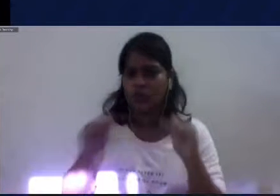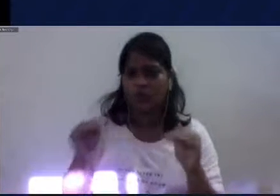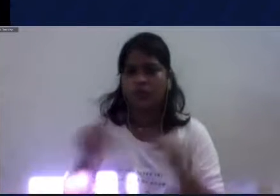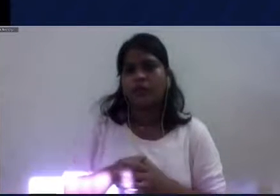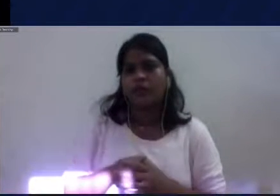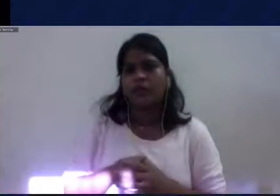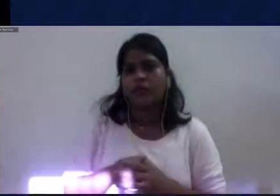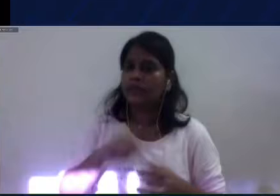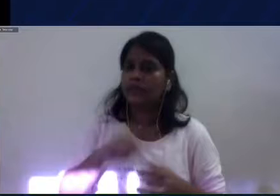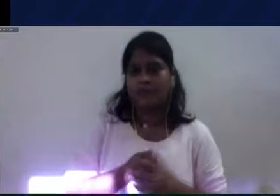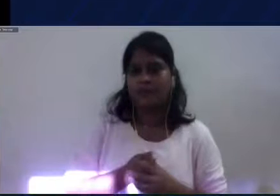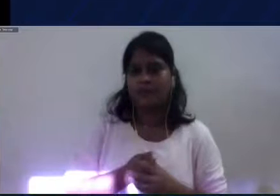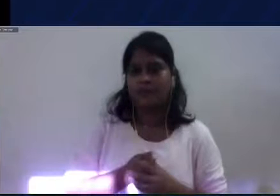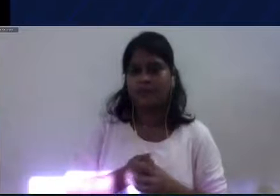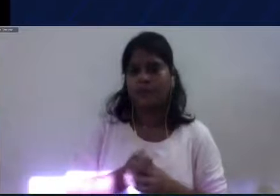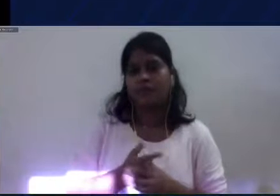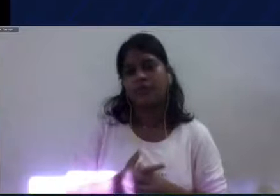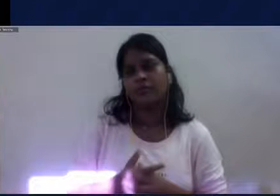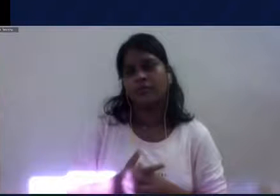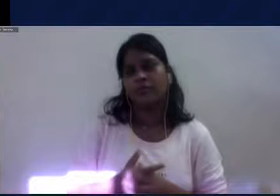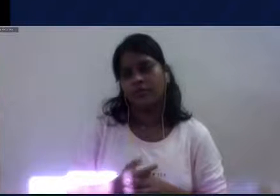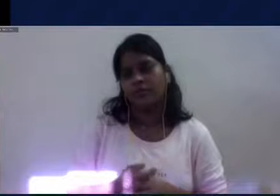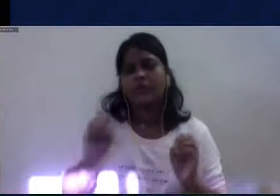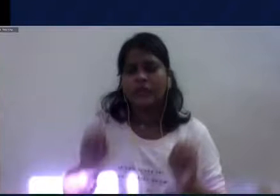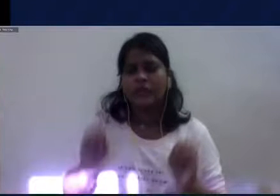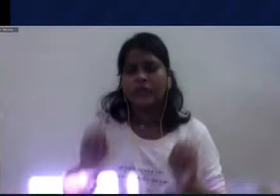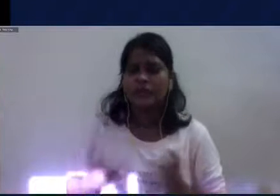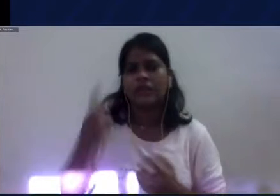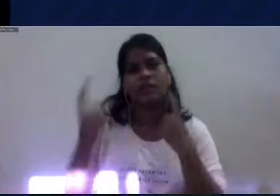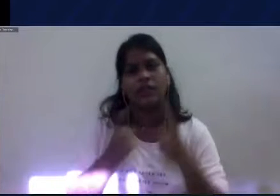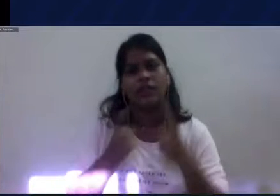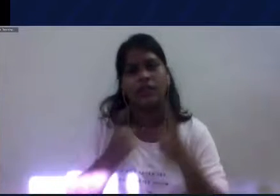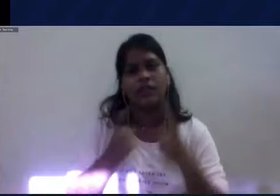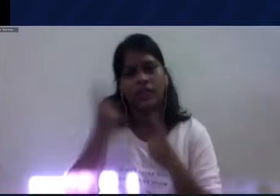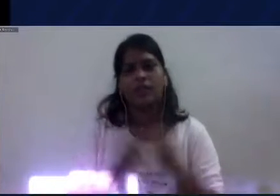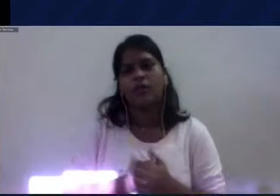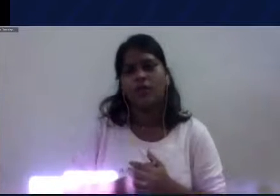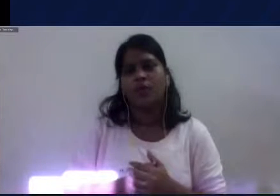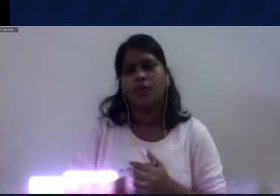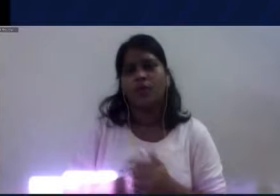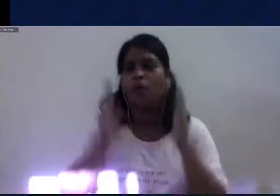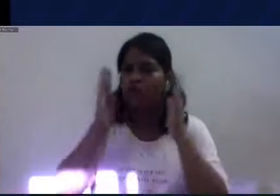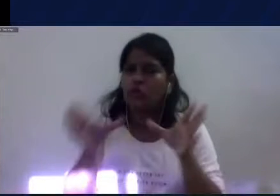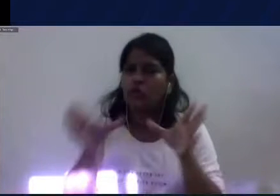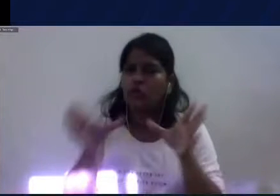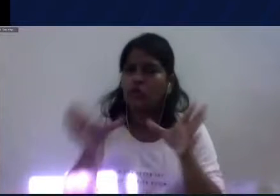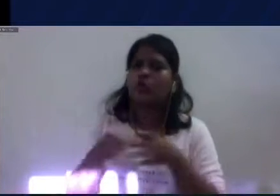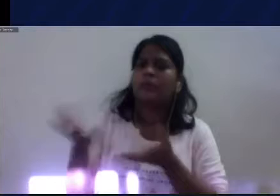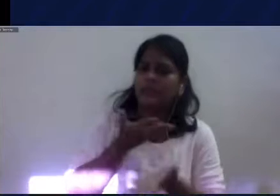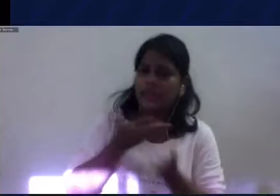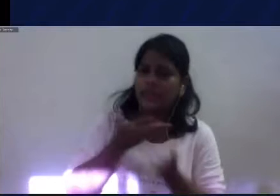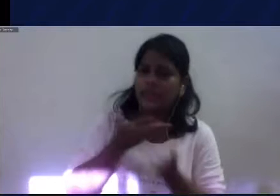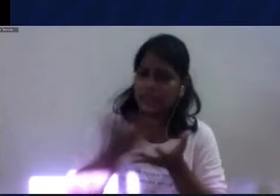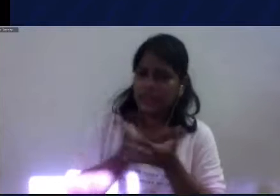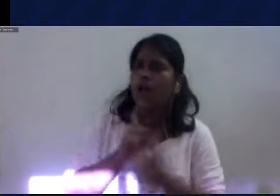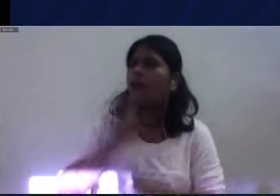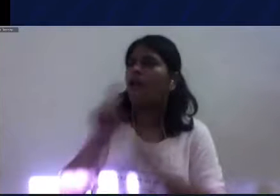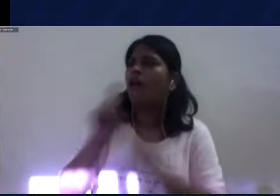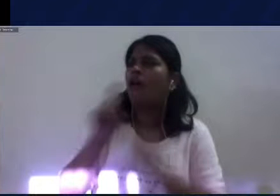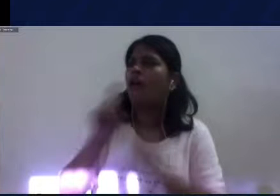and myself, that is 12 of us. We initially thought, let us do some, focus group discussions, or let us ask people